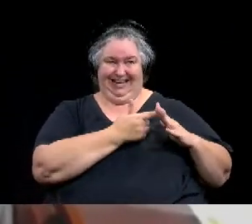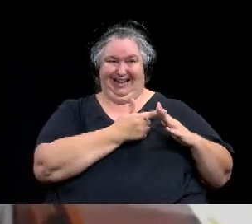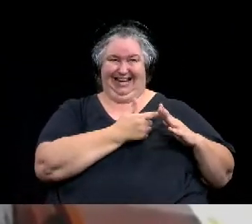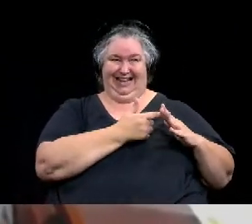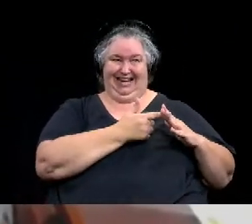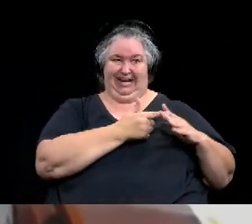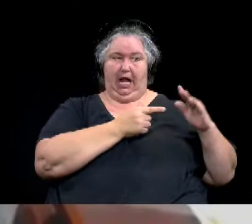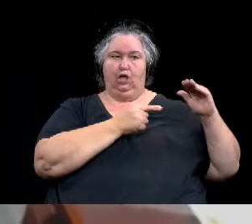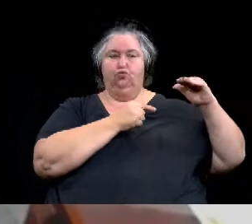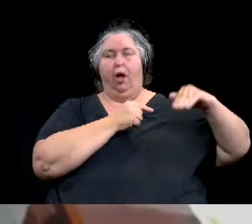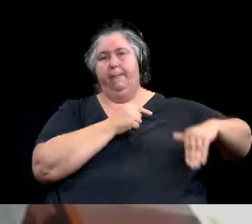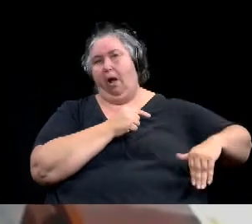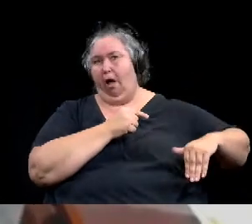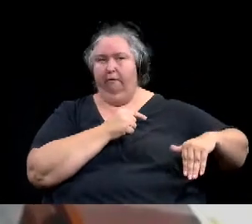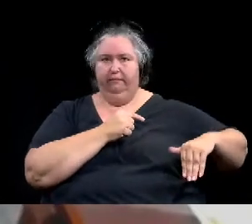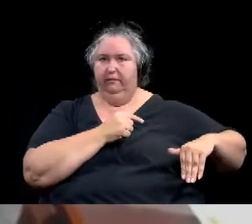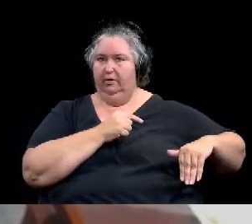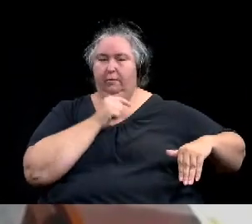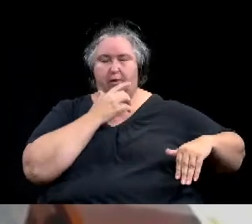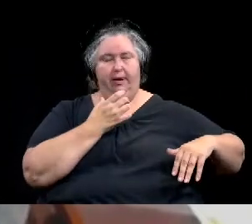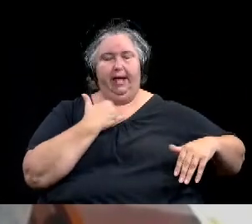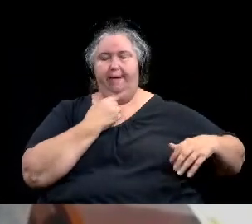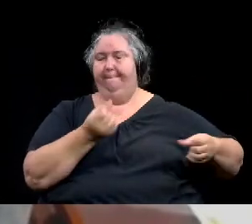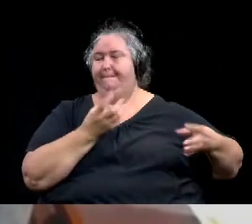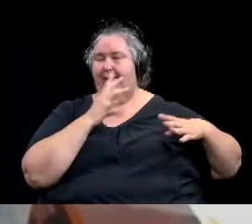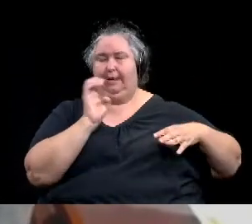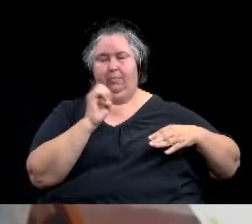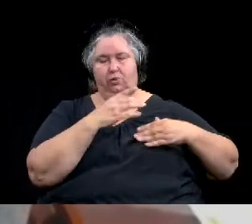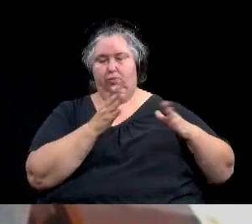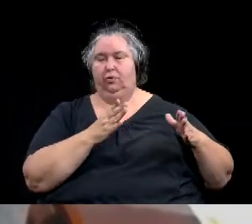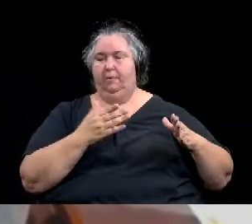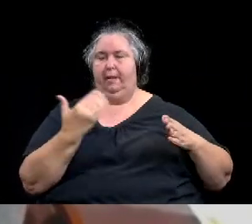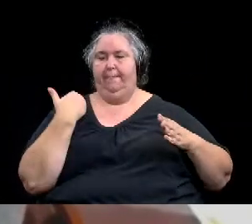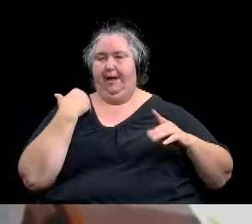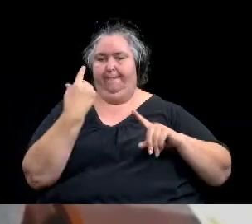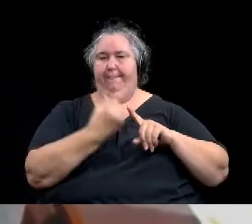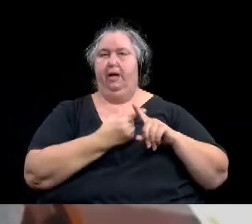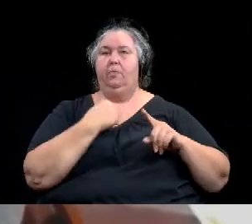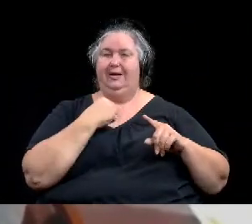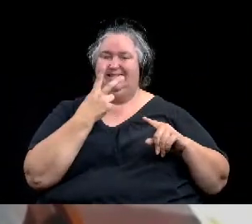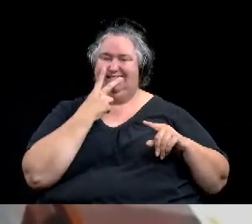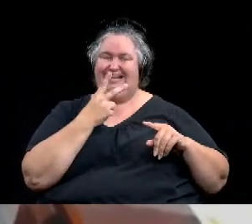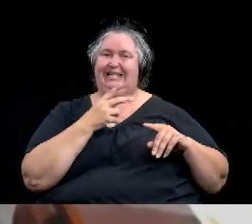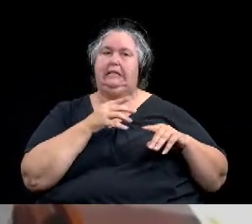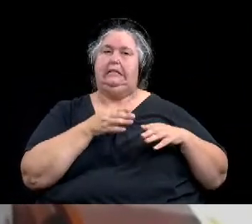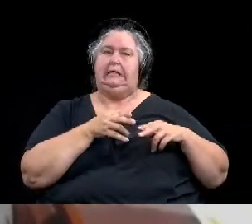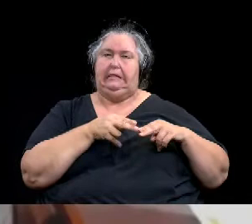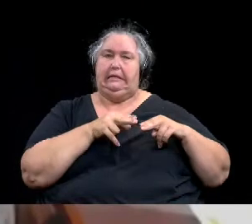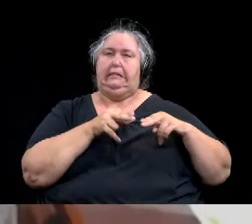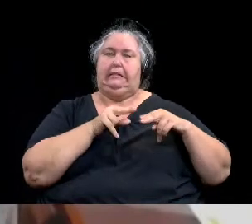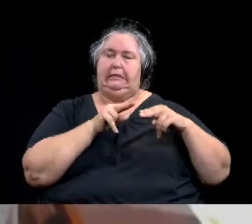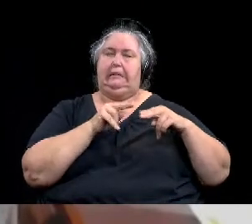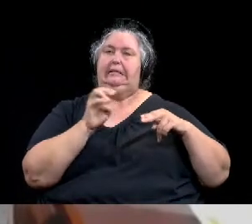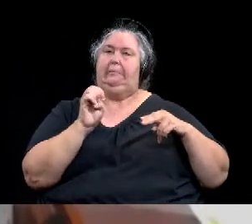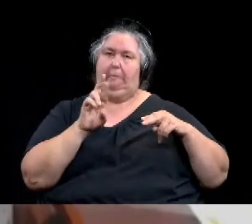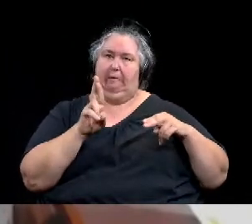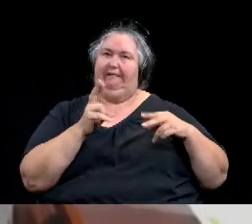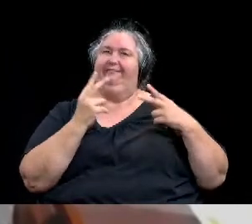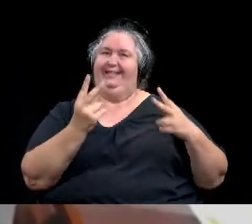off drastically. And over the last months, we've seen a pretty slow but steady increase in those emergency room